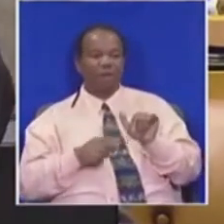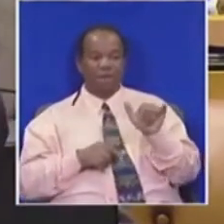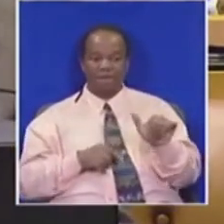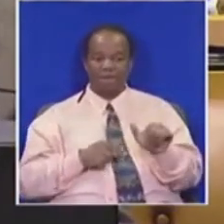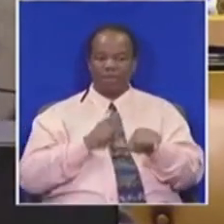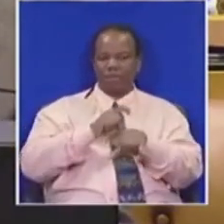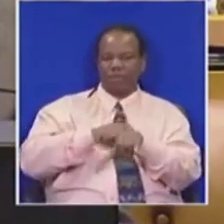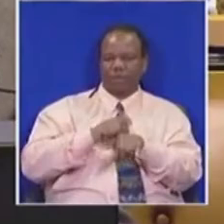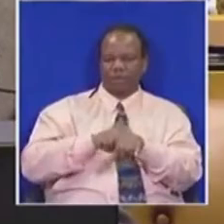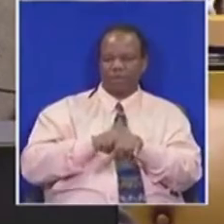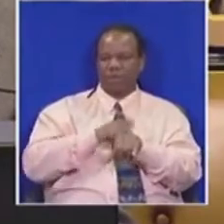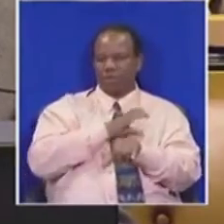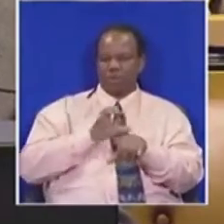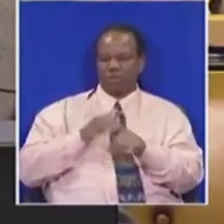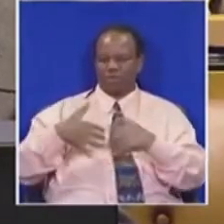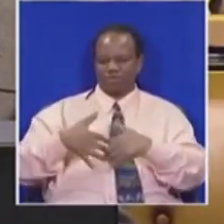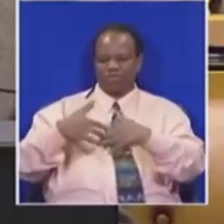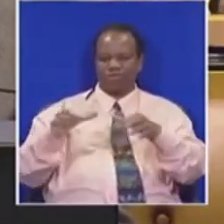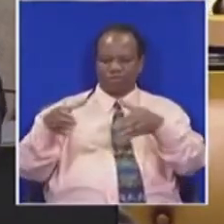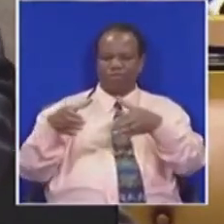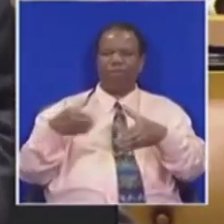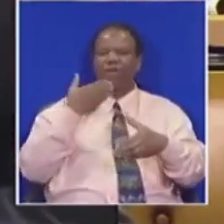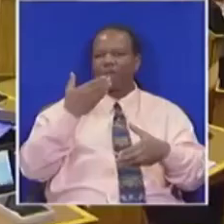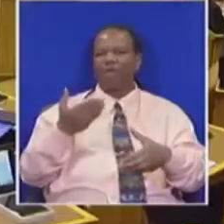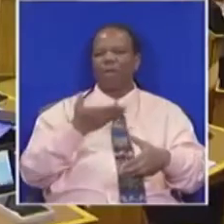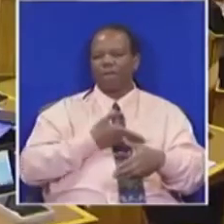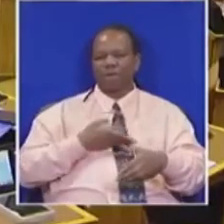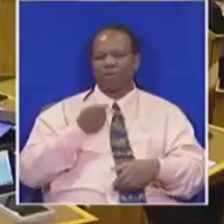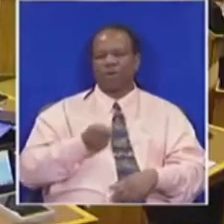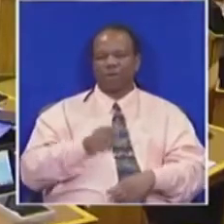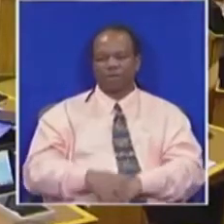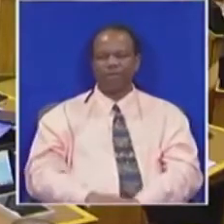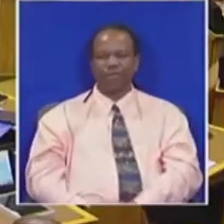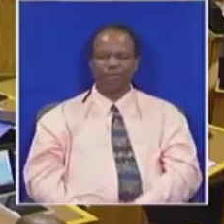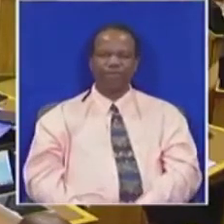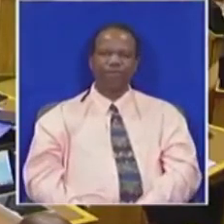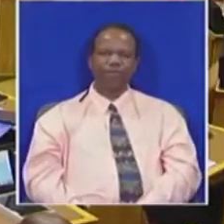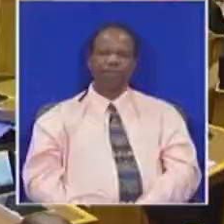until that moment when that commission is finally appointed. Thank you, Madam Speaker.